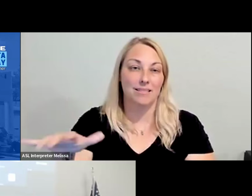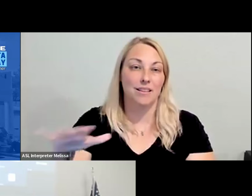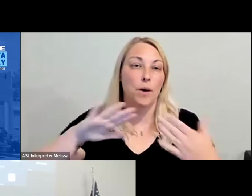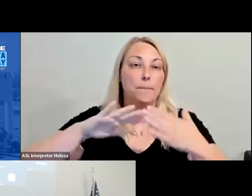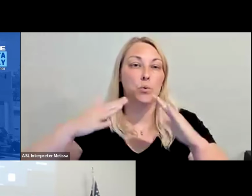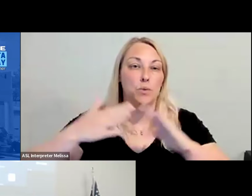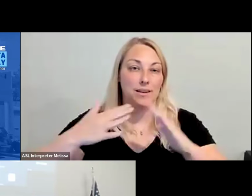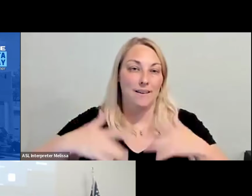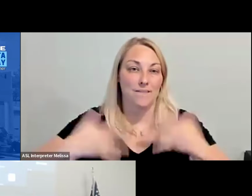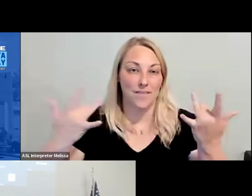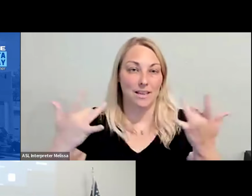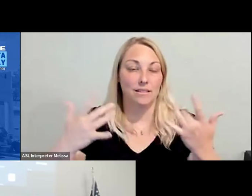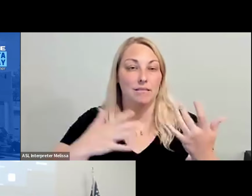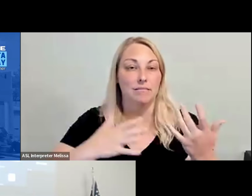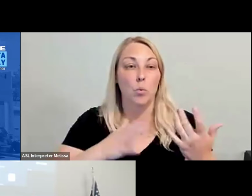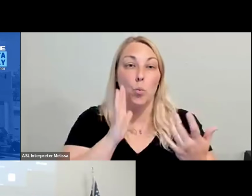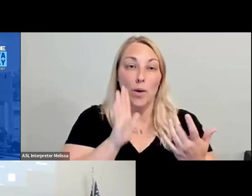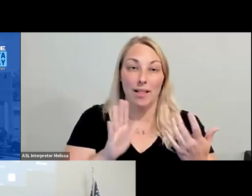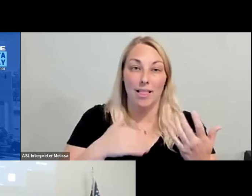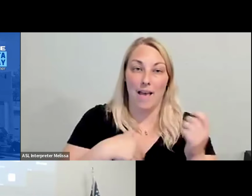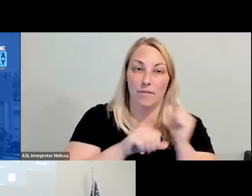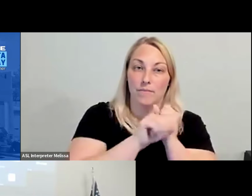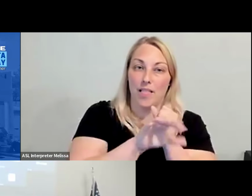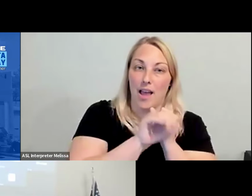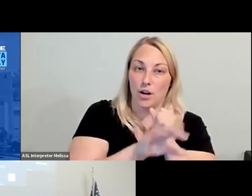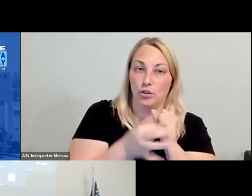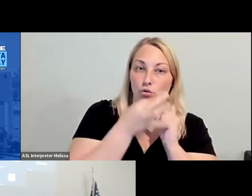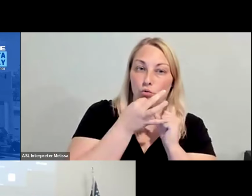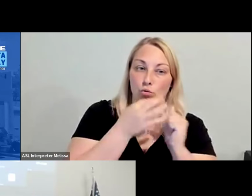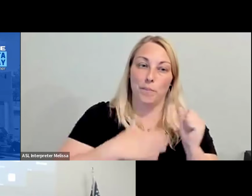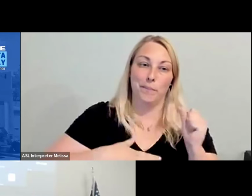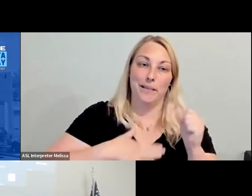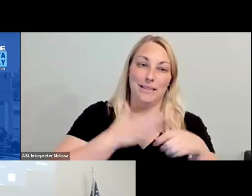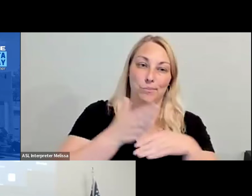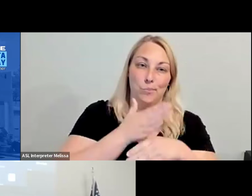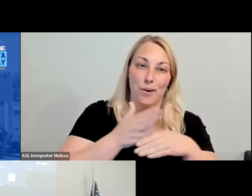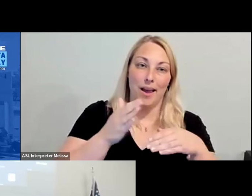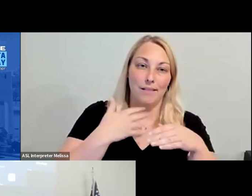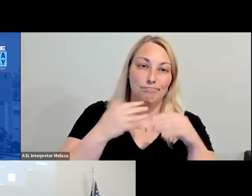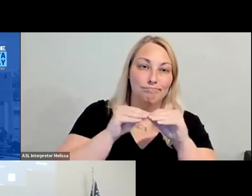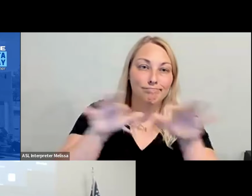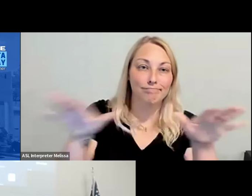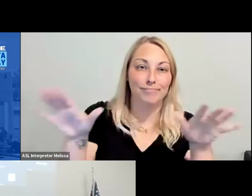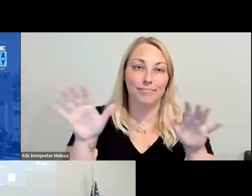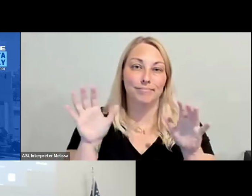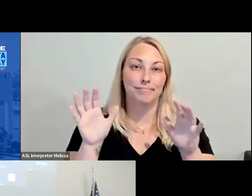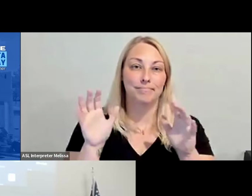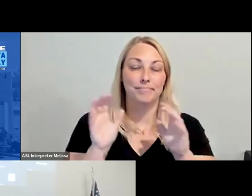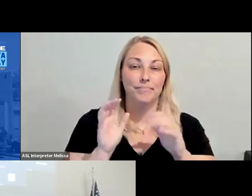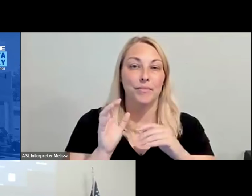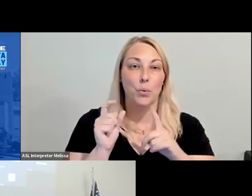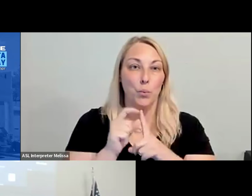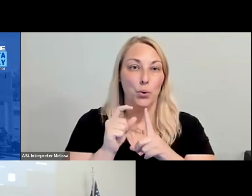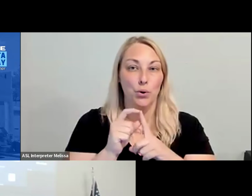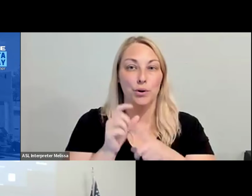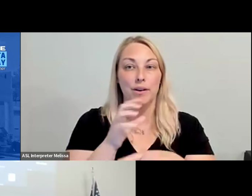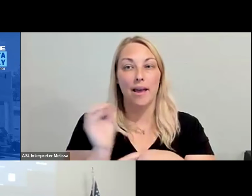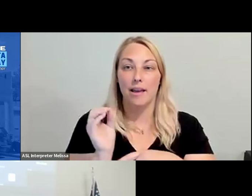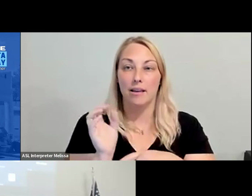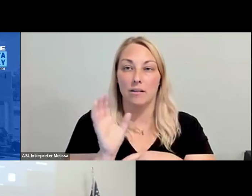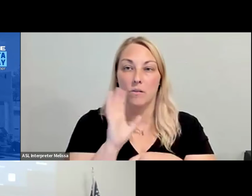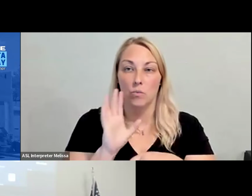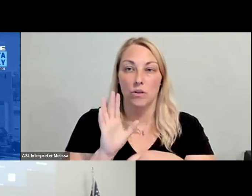word, there will be a flyer forthcoming. We hope to get a lot of community members out to that event, but we know there's a lot going